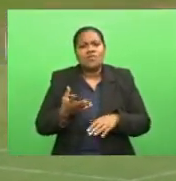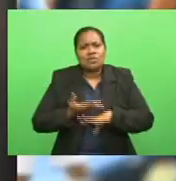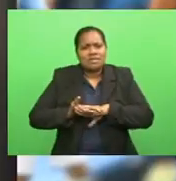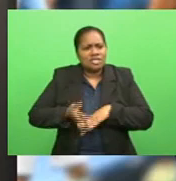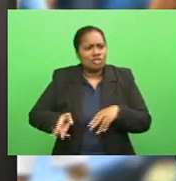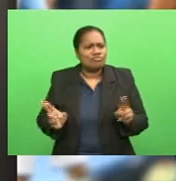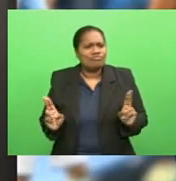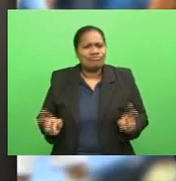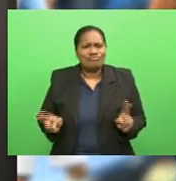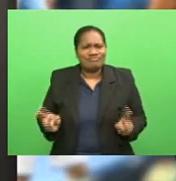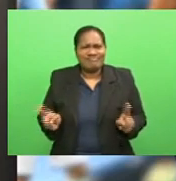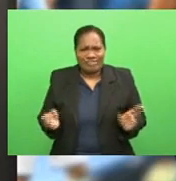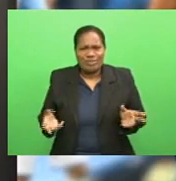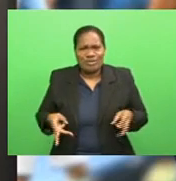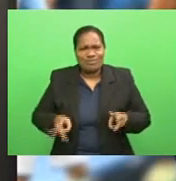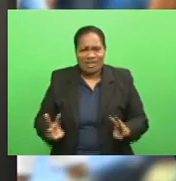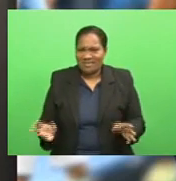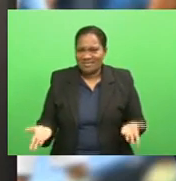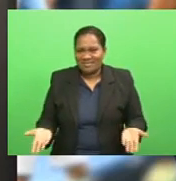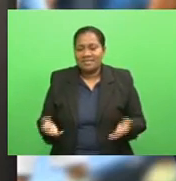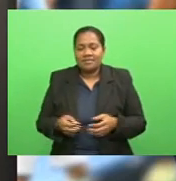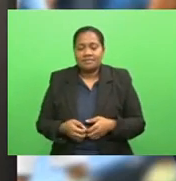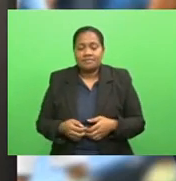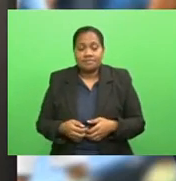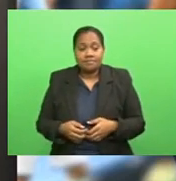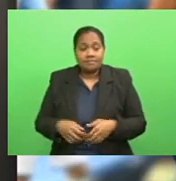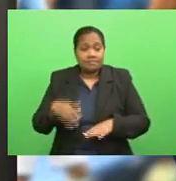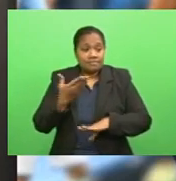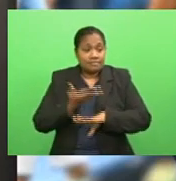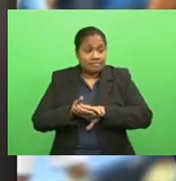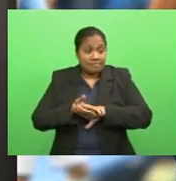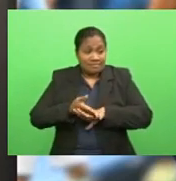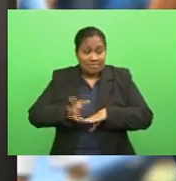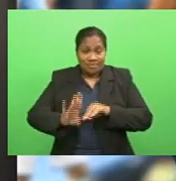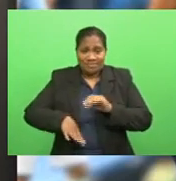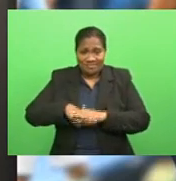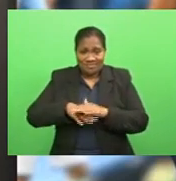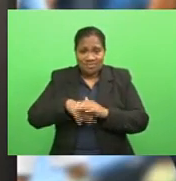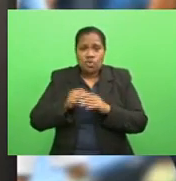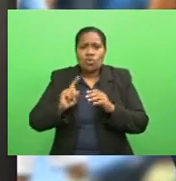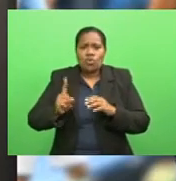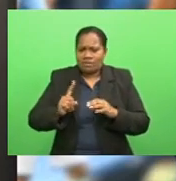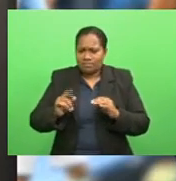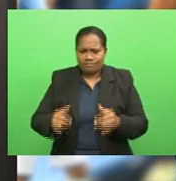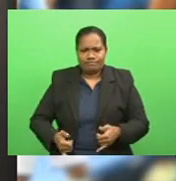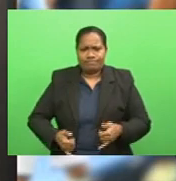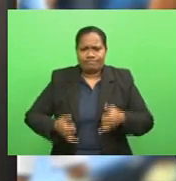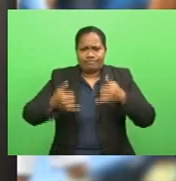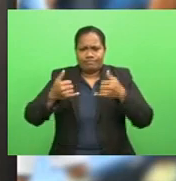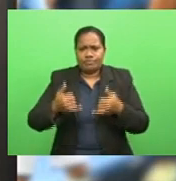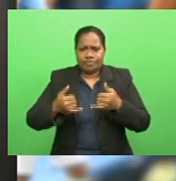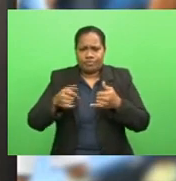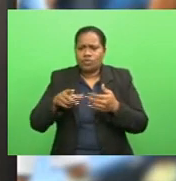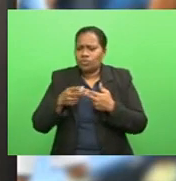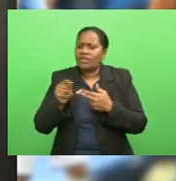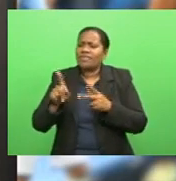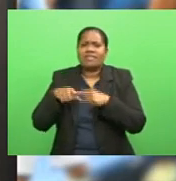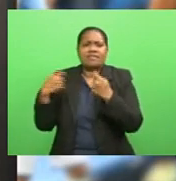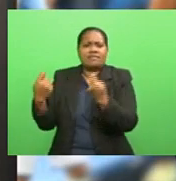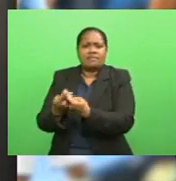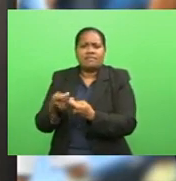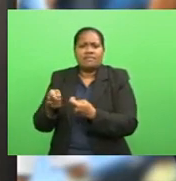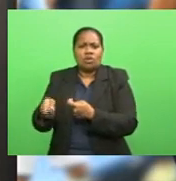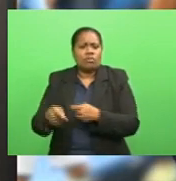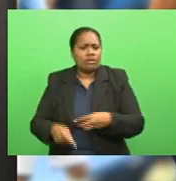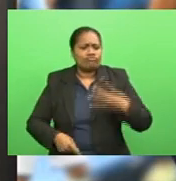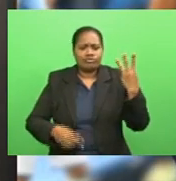situation. The English Premier League resumed this morning with defending champions Manchester City returning in style with a 3-0